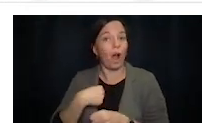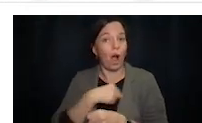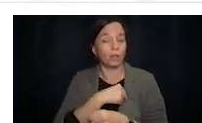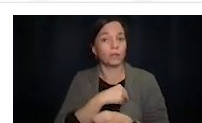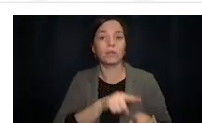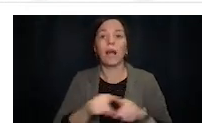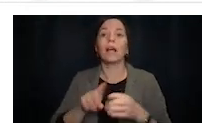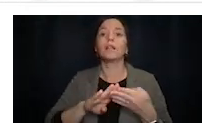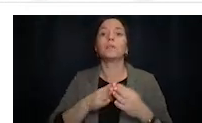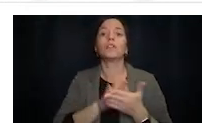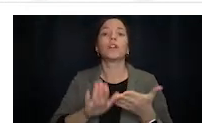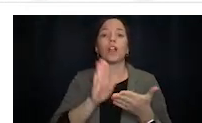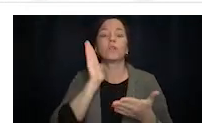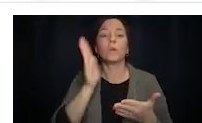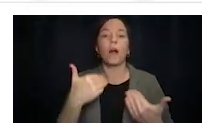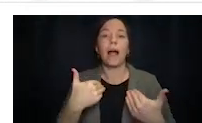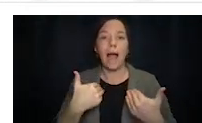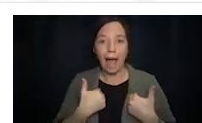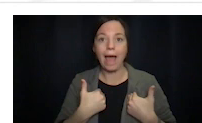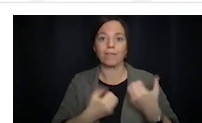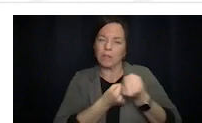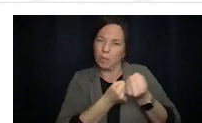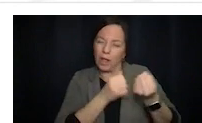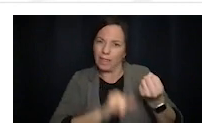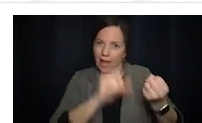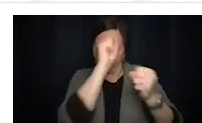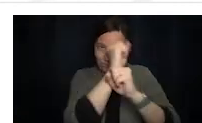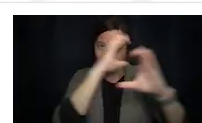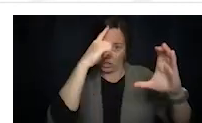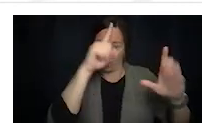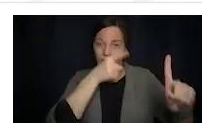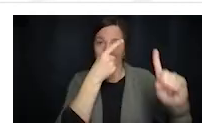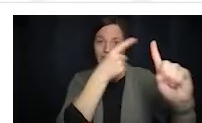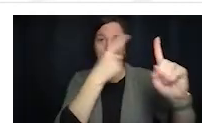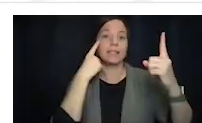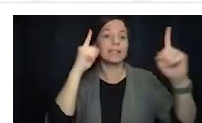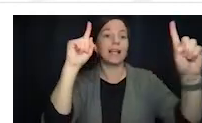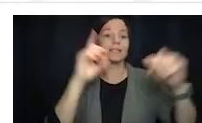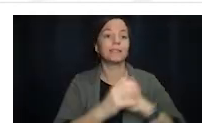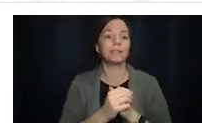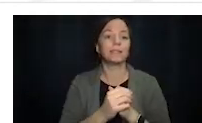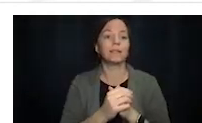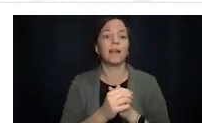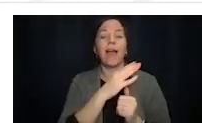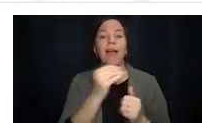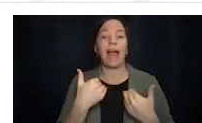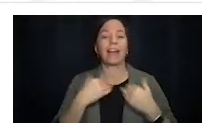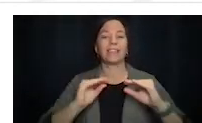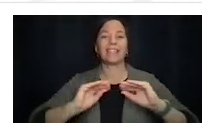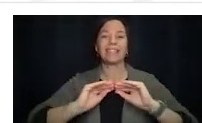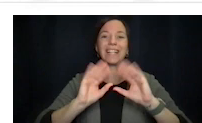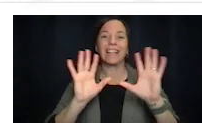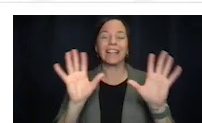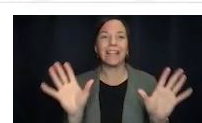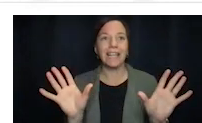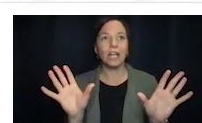will build on the vision for success. We must reduce the time and units to degree, right? Having these